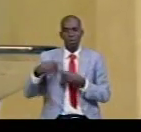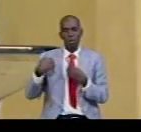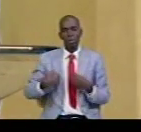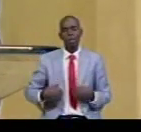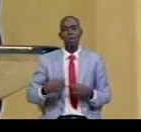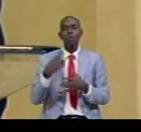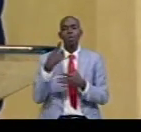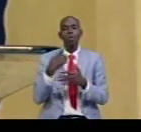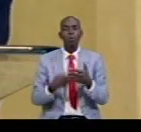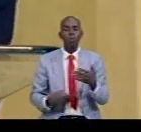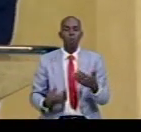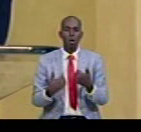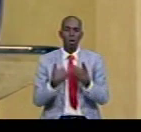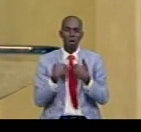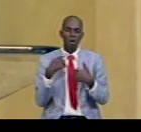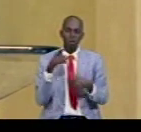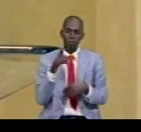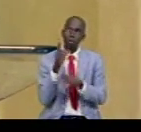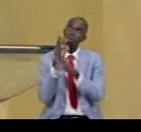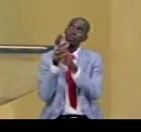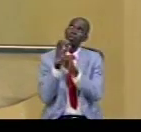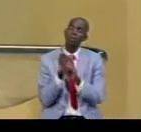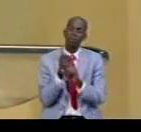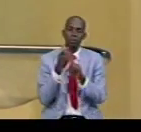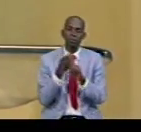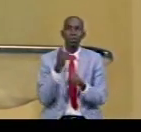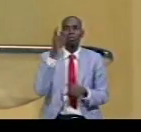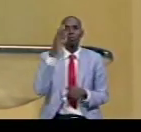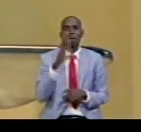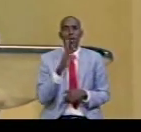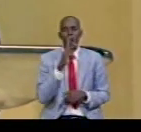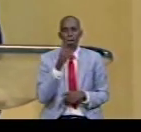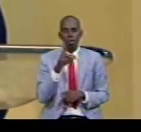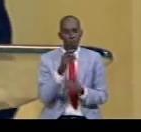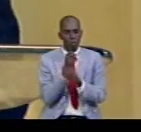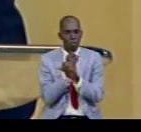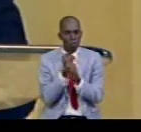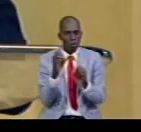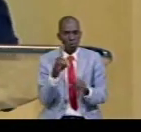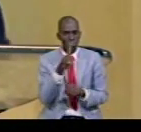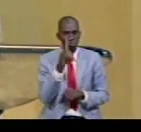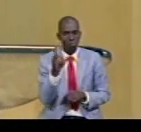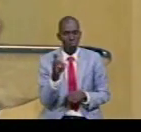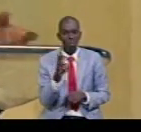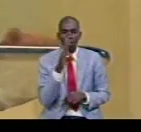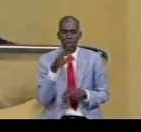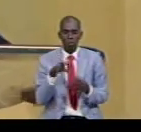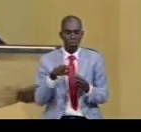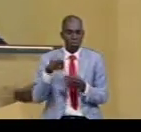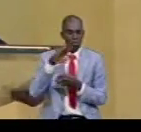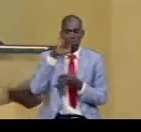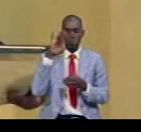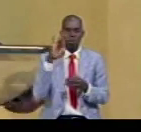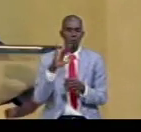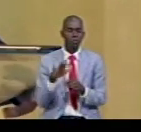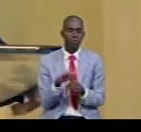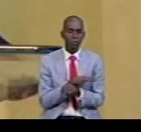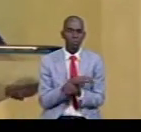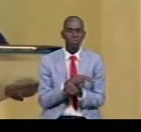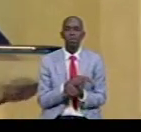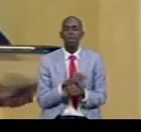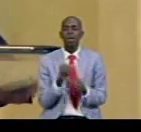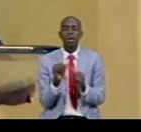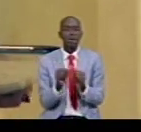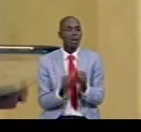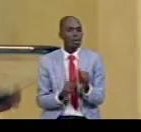Are you saved? Are you saved? Are you sanctified? Are you spirit-filled? Every provision has been made for you, for me, my brothers and